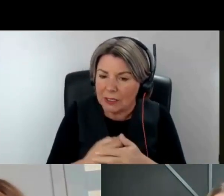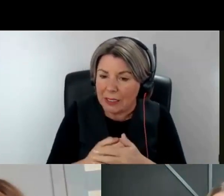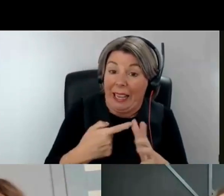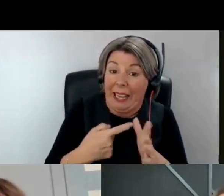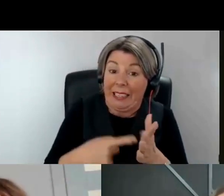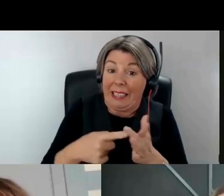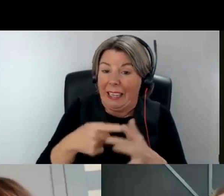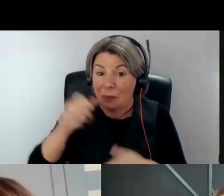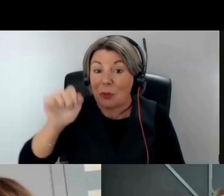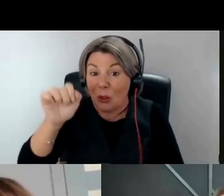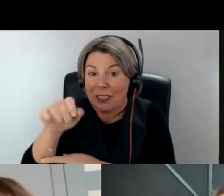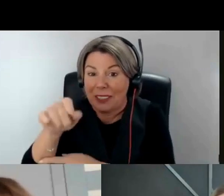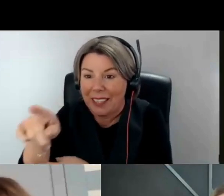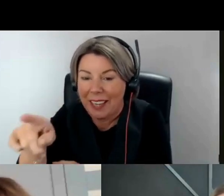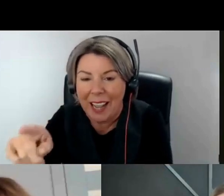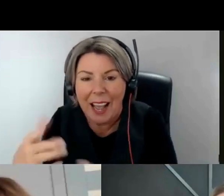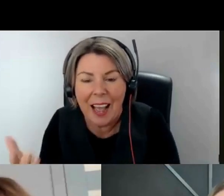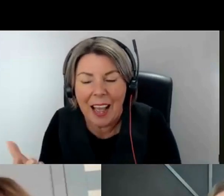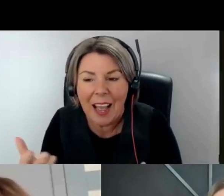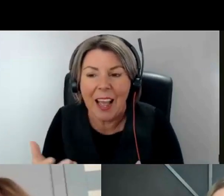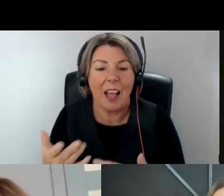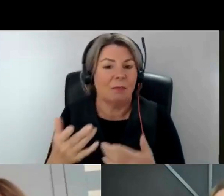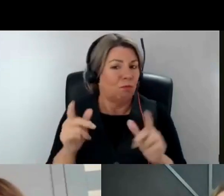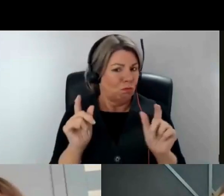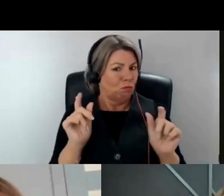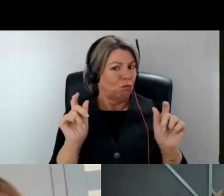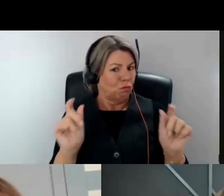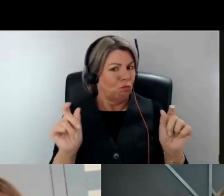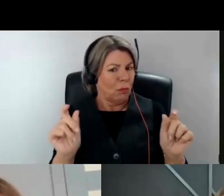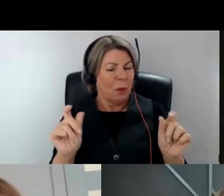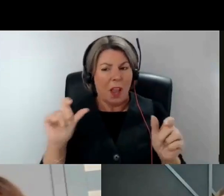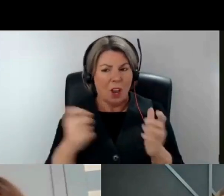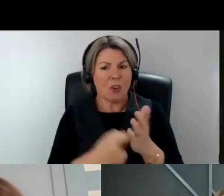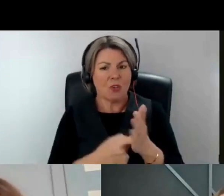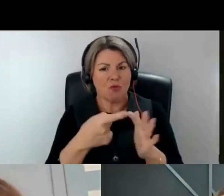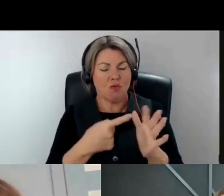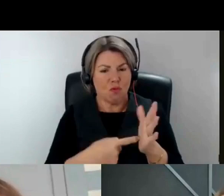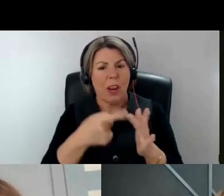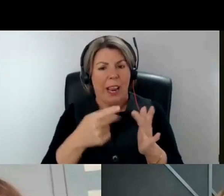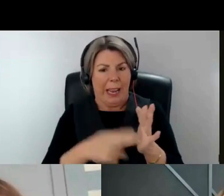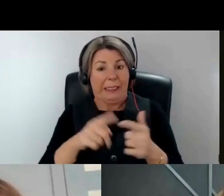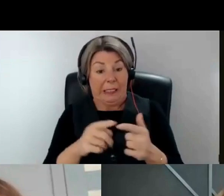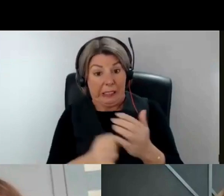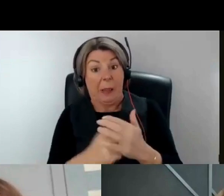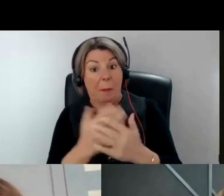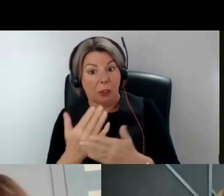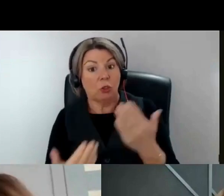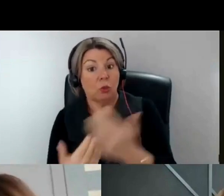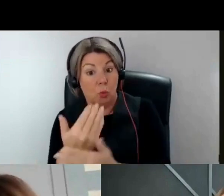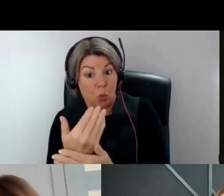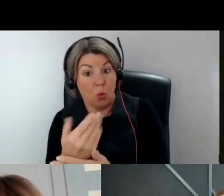nodding. I know a wee bit about this. This is another area that's emerging.